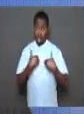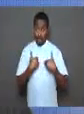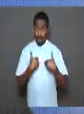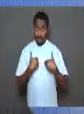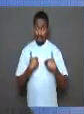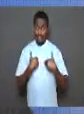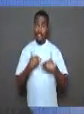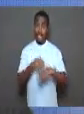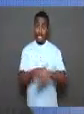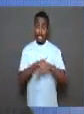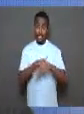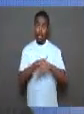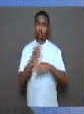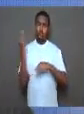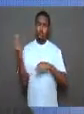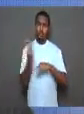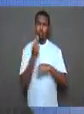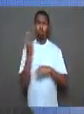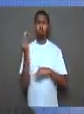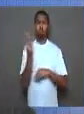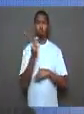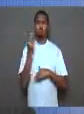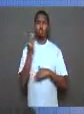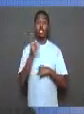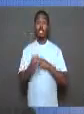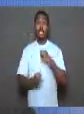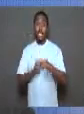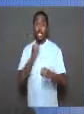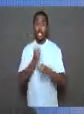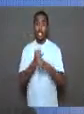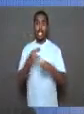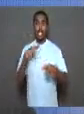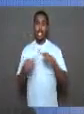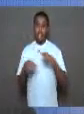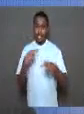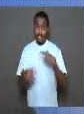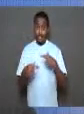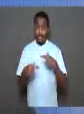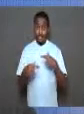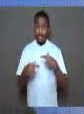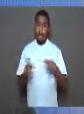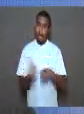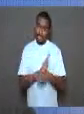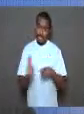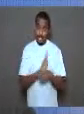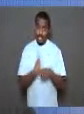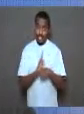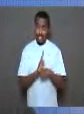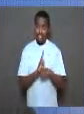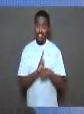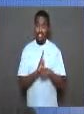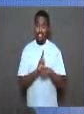world, English is used in international relations, business,